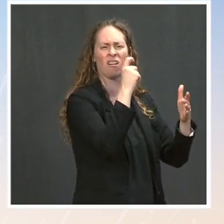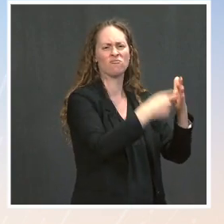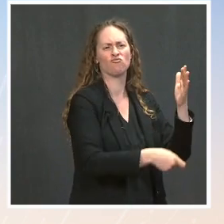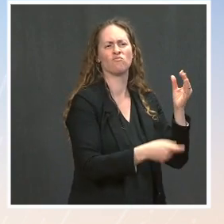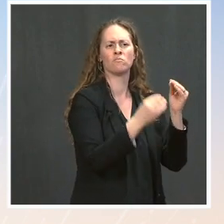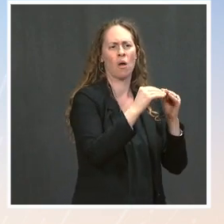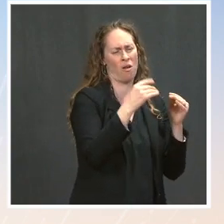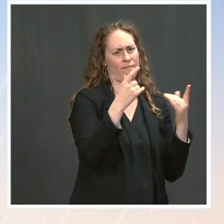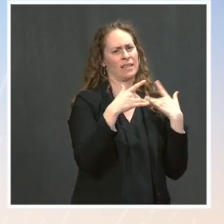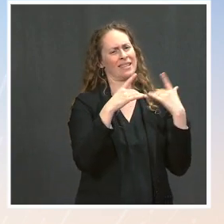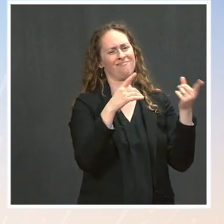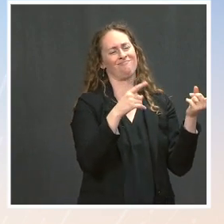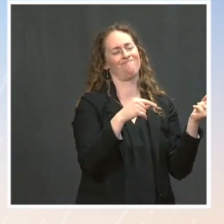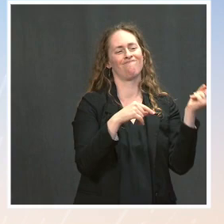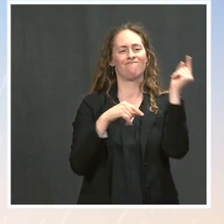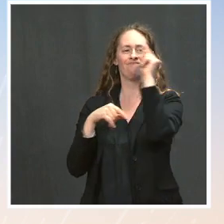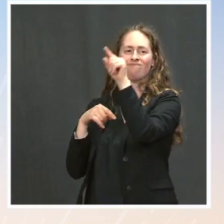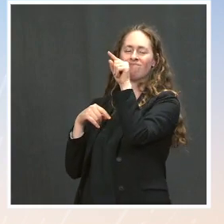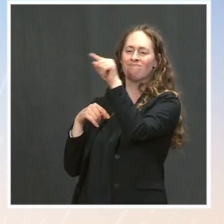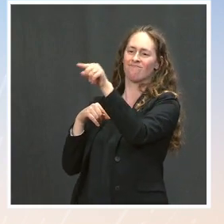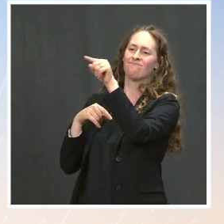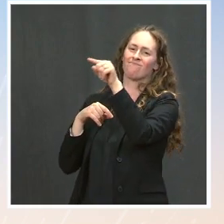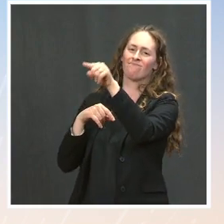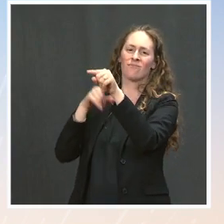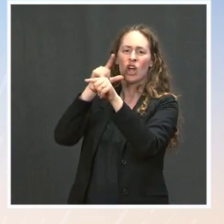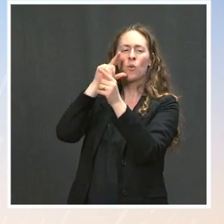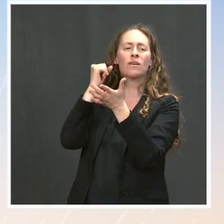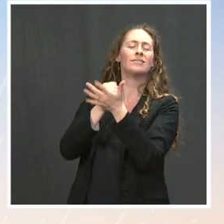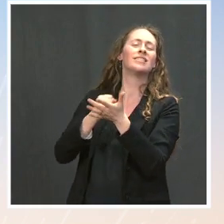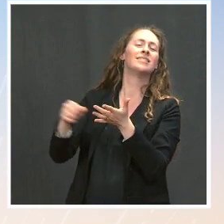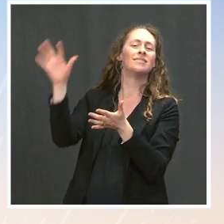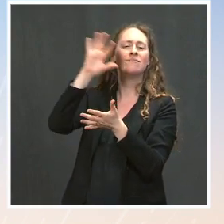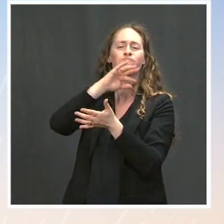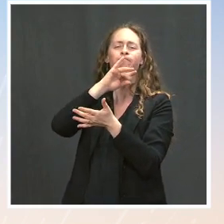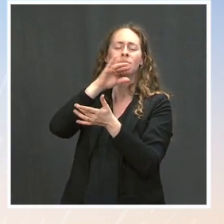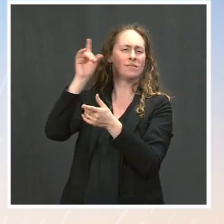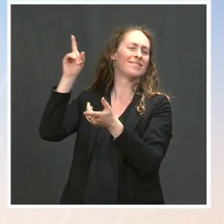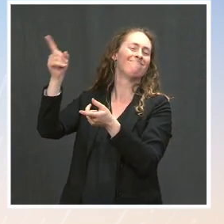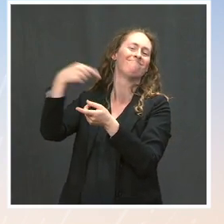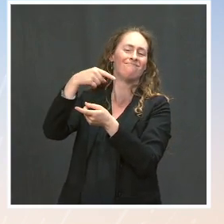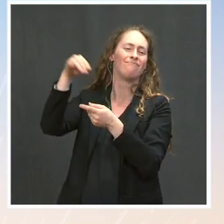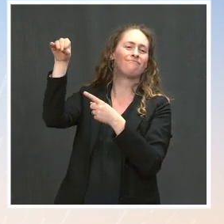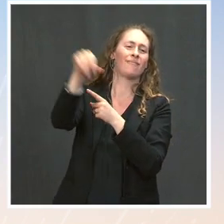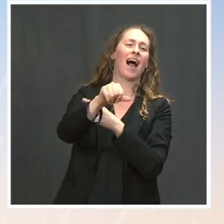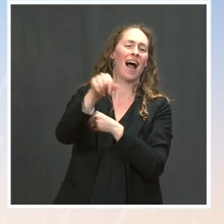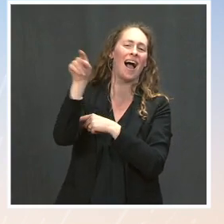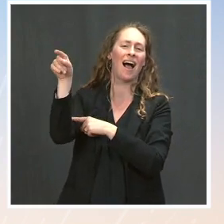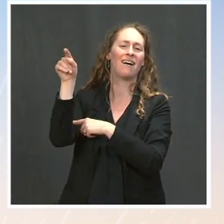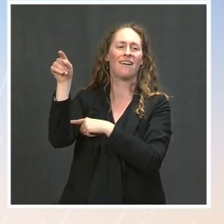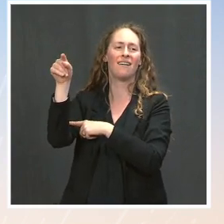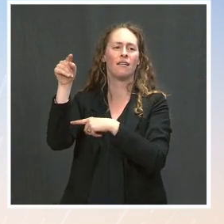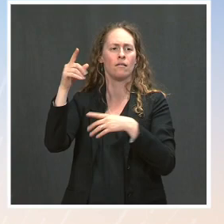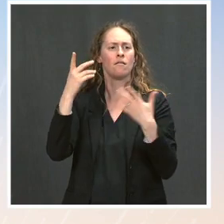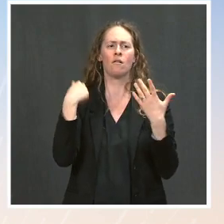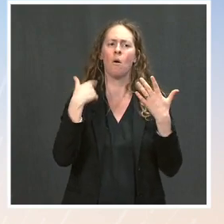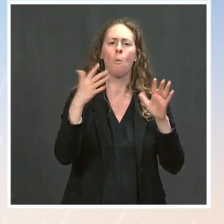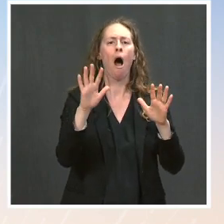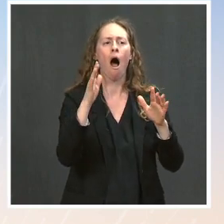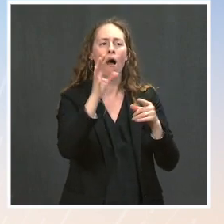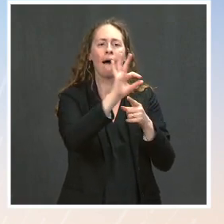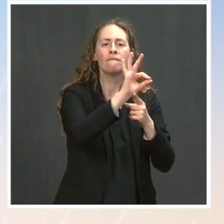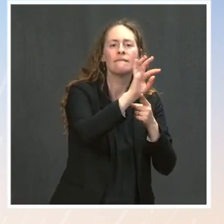and highest level income people who can afford to pay more. Hence his opposition to user fees and other proposals that would